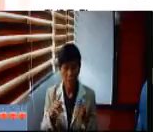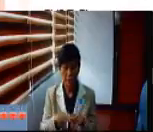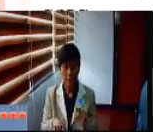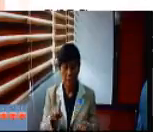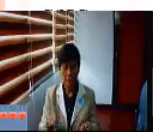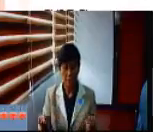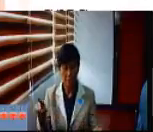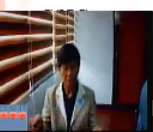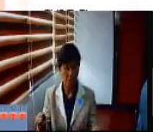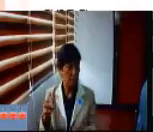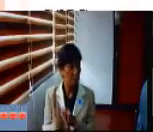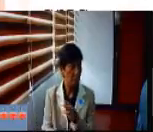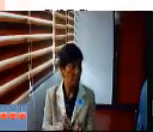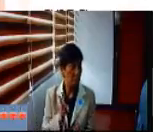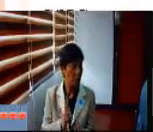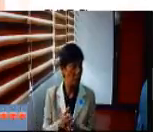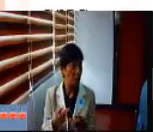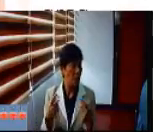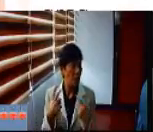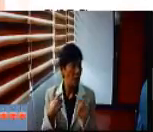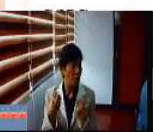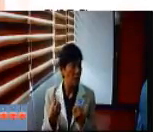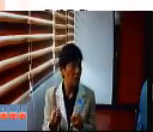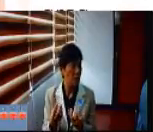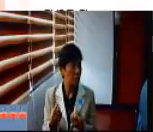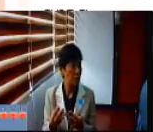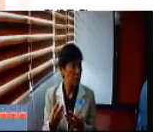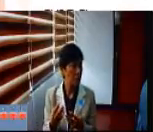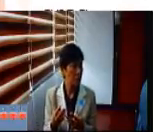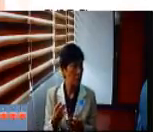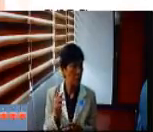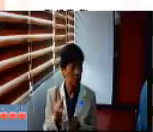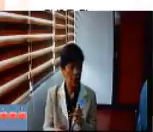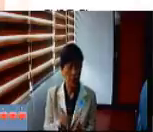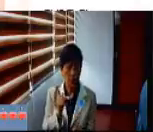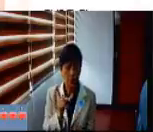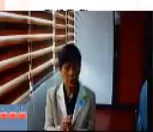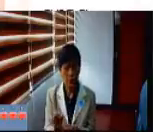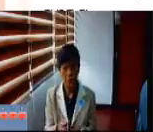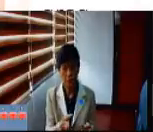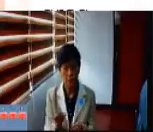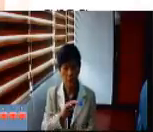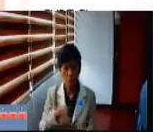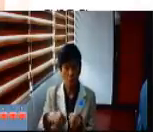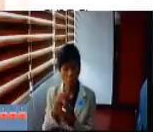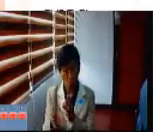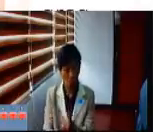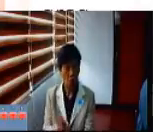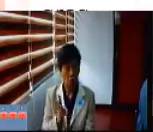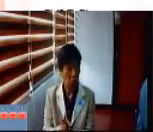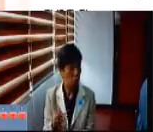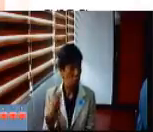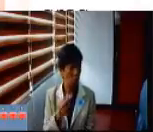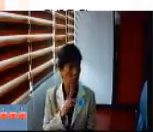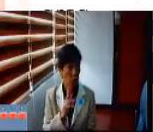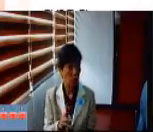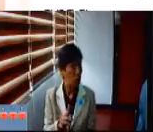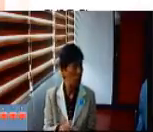marine organisms per square area sa buong mundo. We are